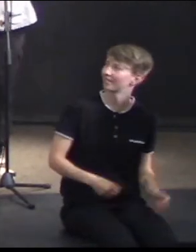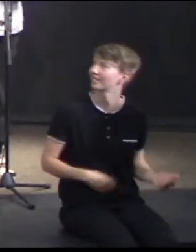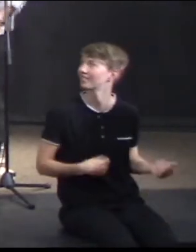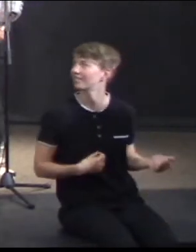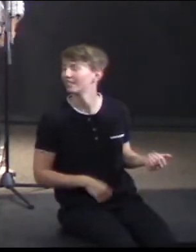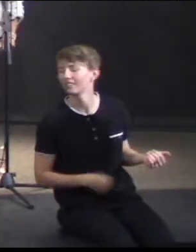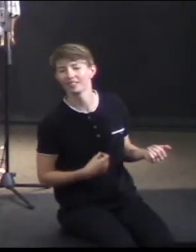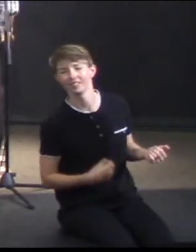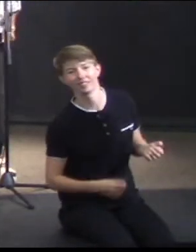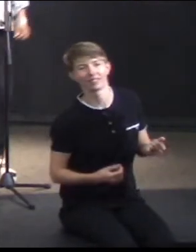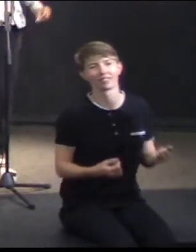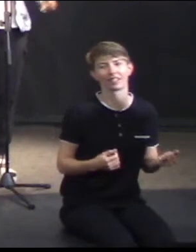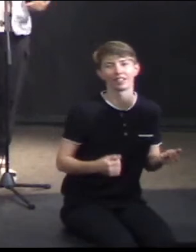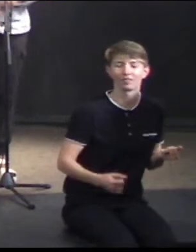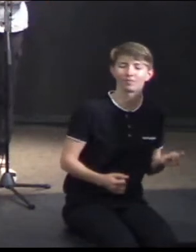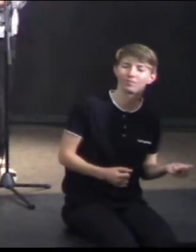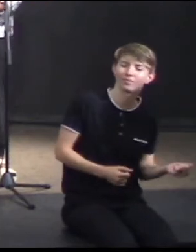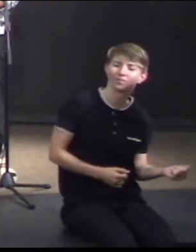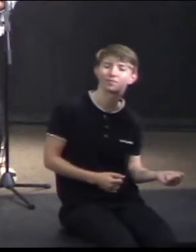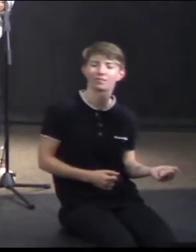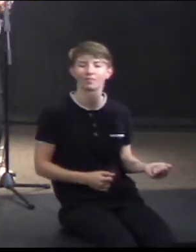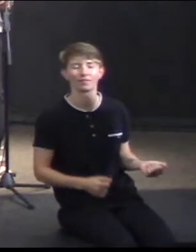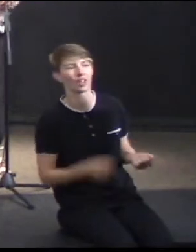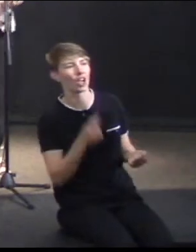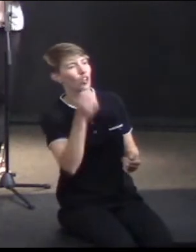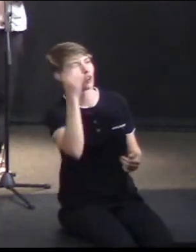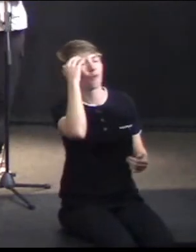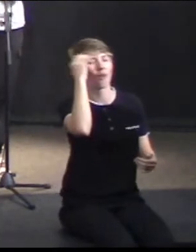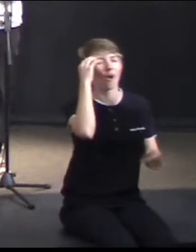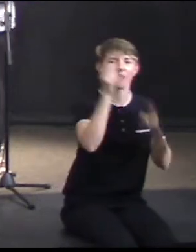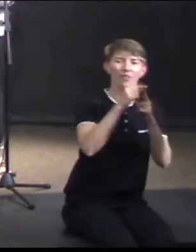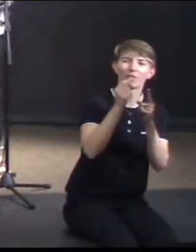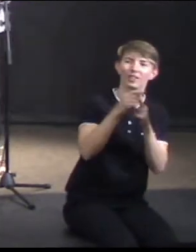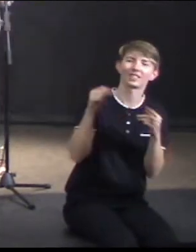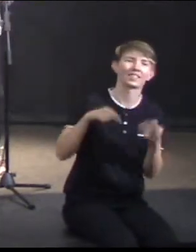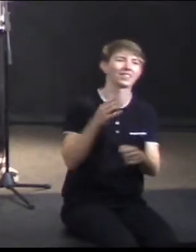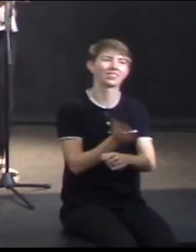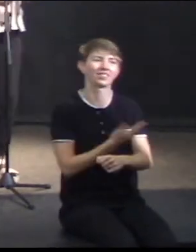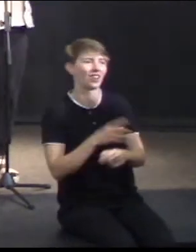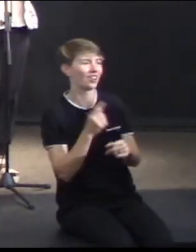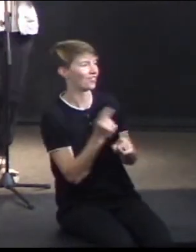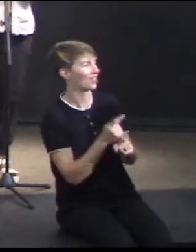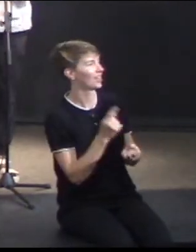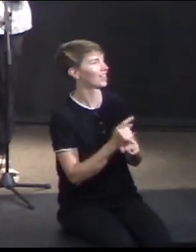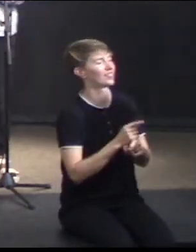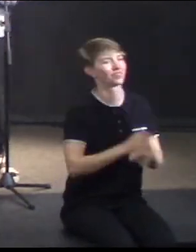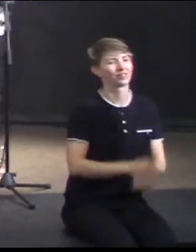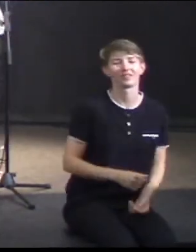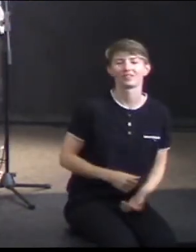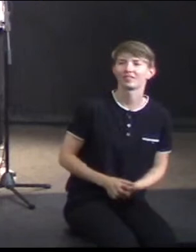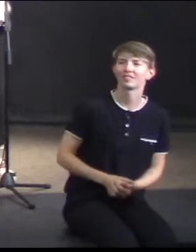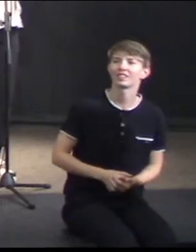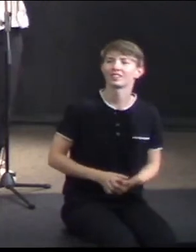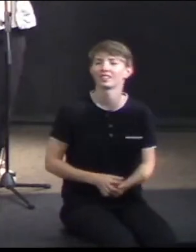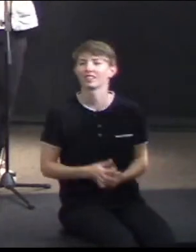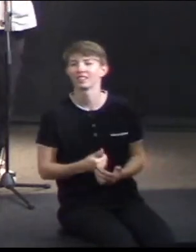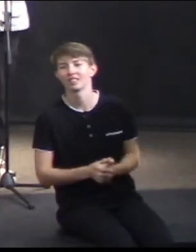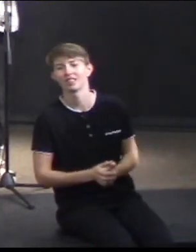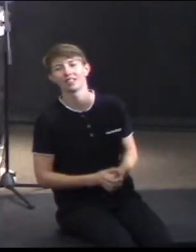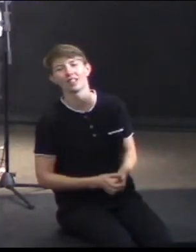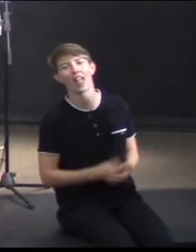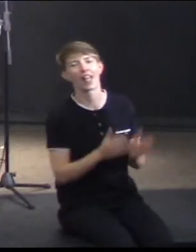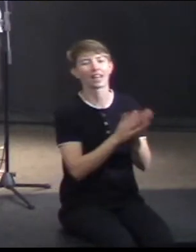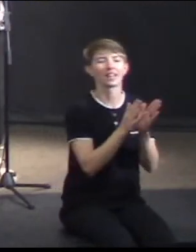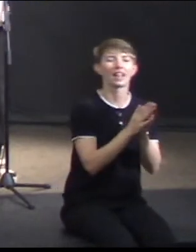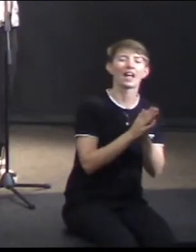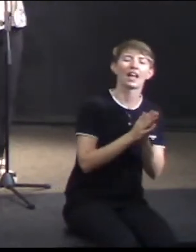Shake your shoulders a little bit. Come on now. All right, you guys know the words to this song, right? We're going to clap with Jesus. We're going to walk with Jesus. And we're going to dance